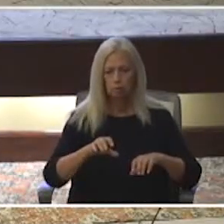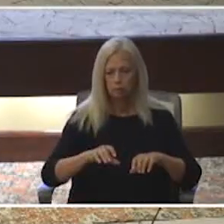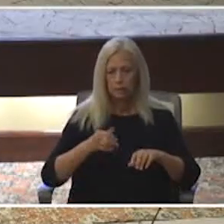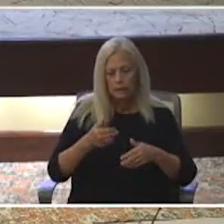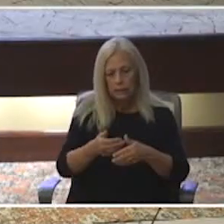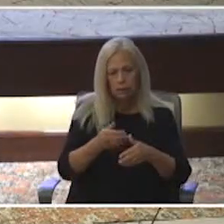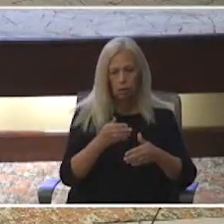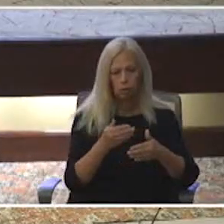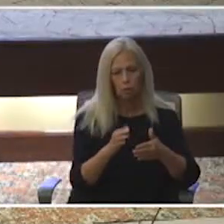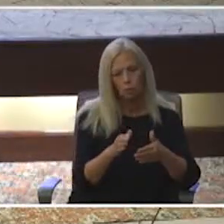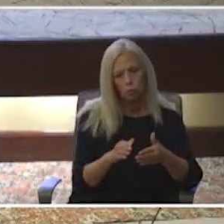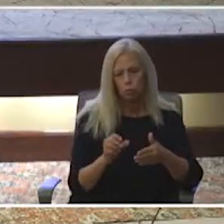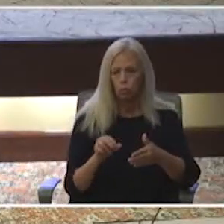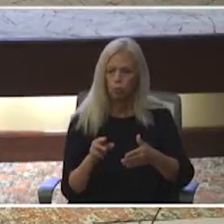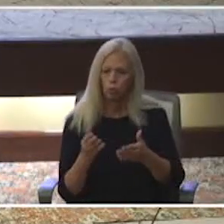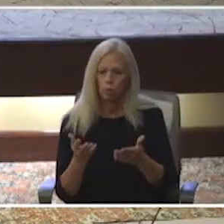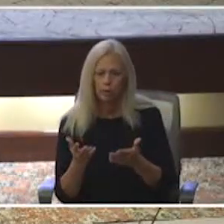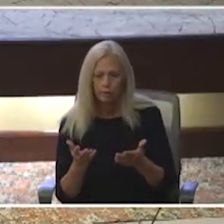or to the,